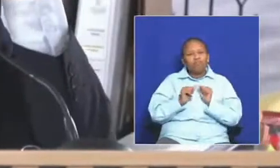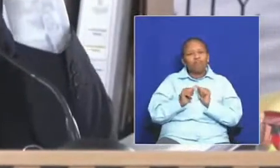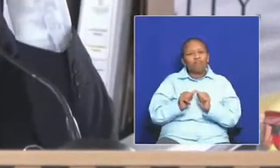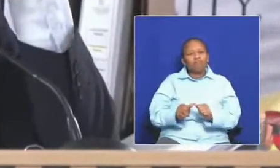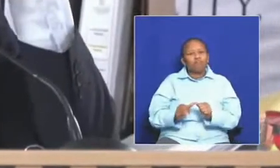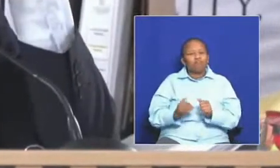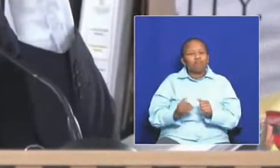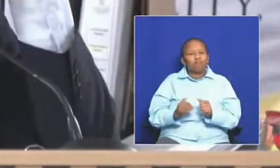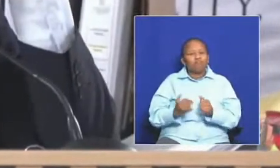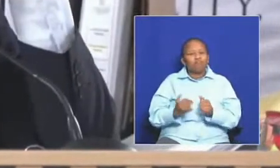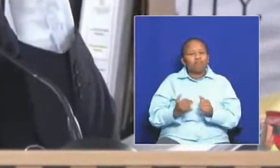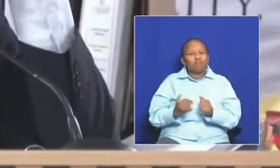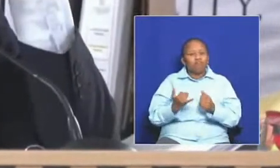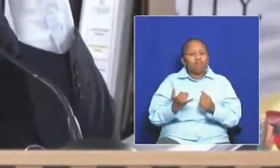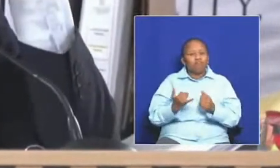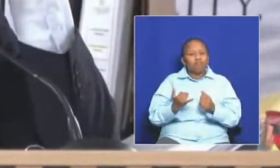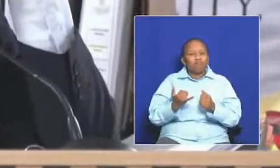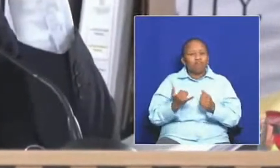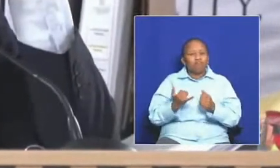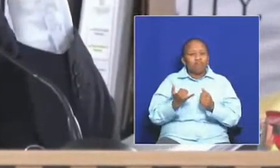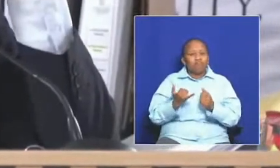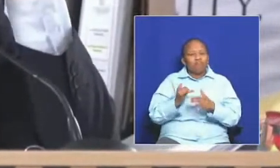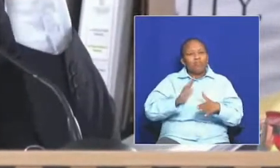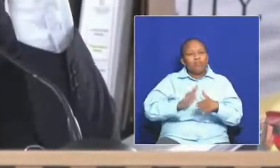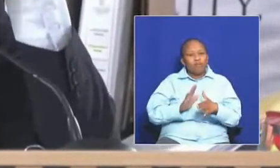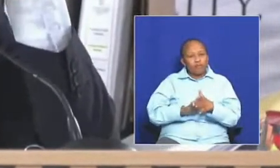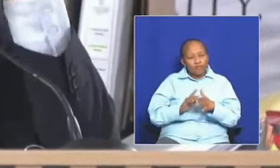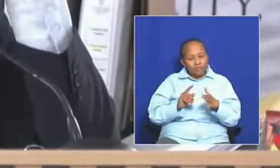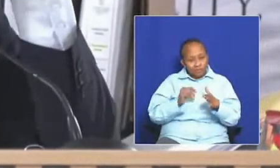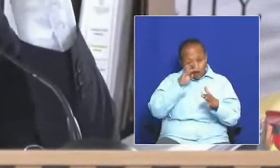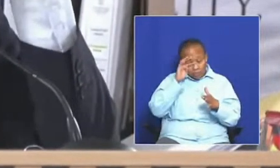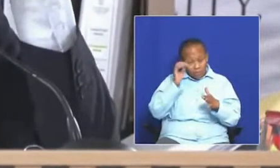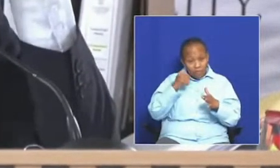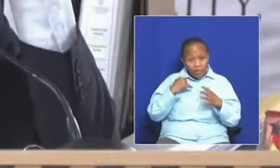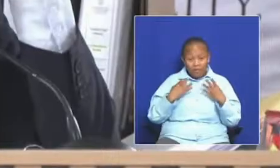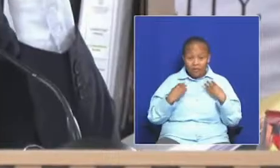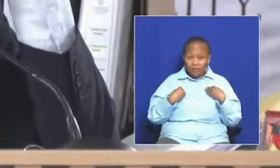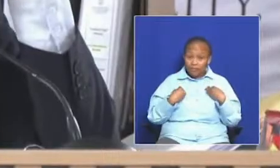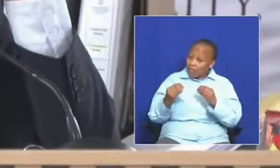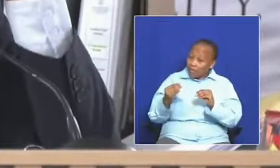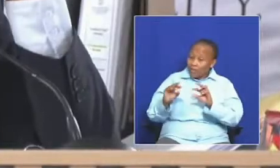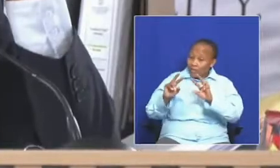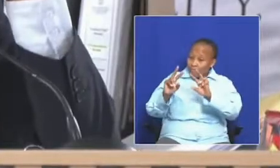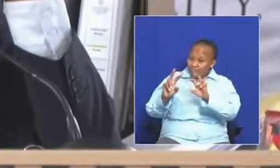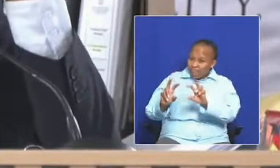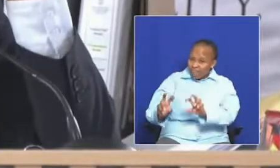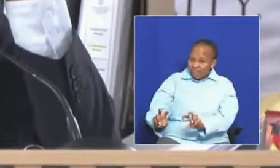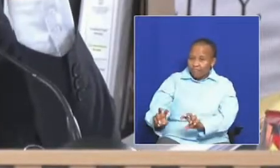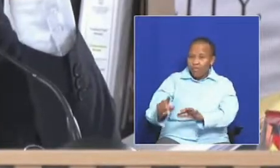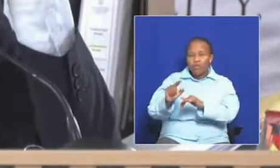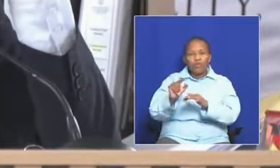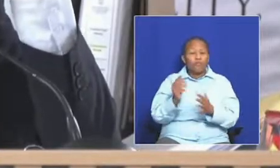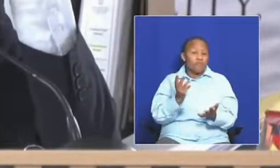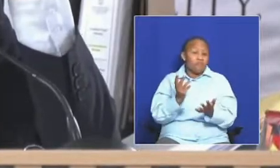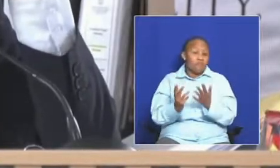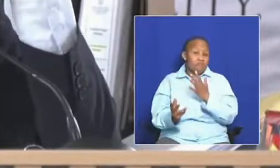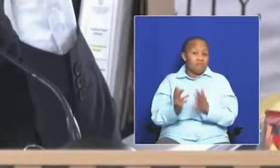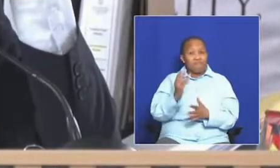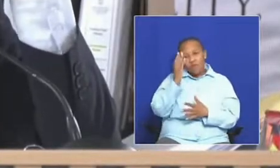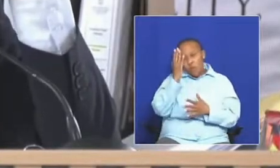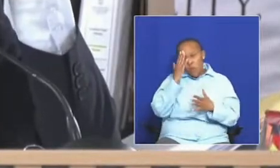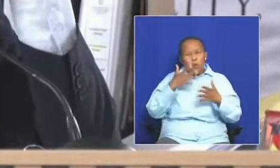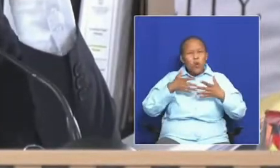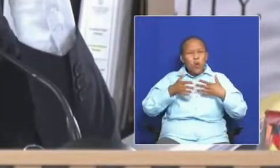say. SIU is investigating. Are you aware of any crime that would have been committed in